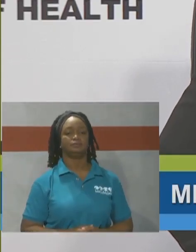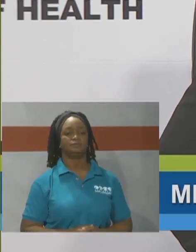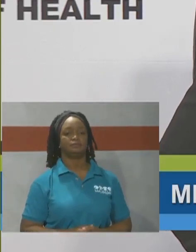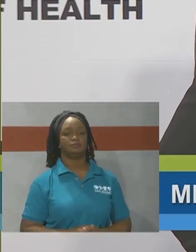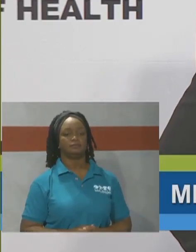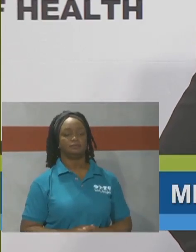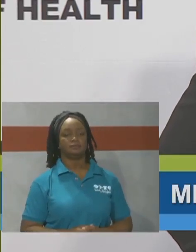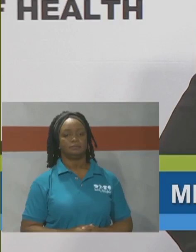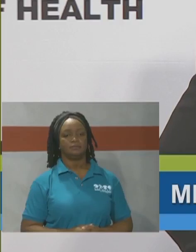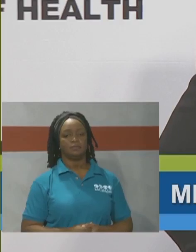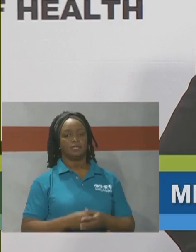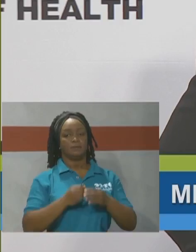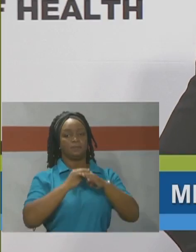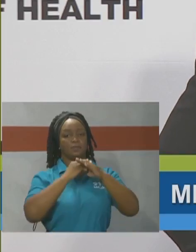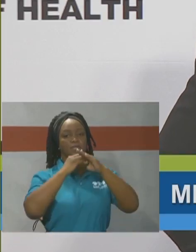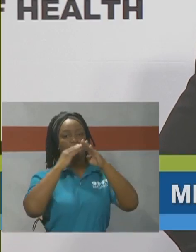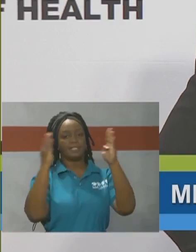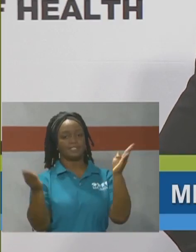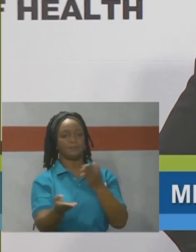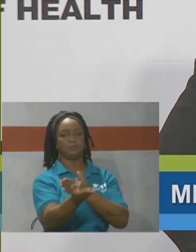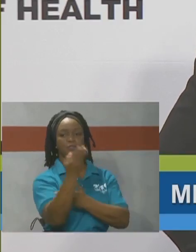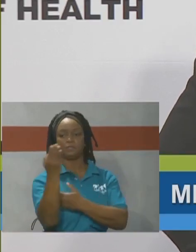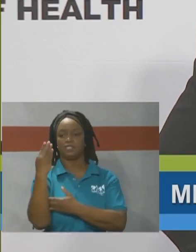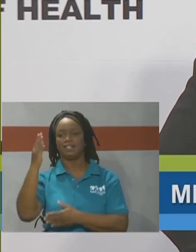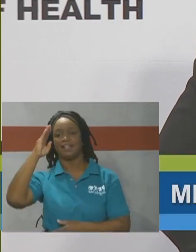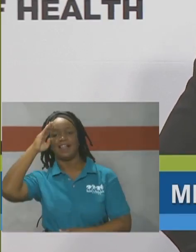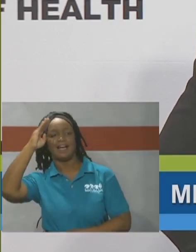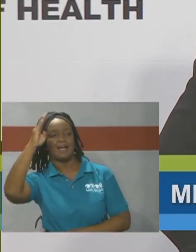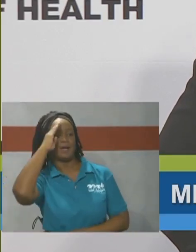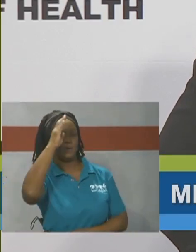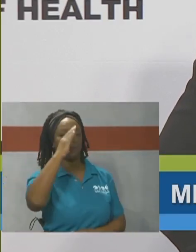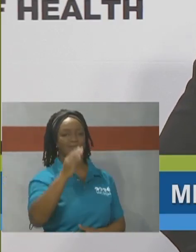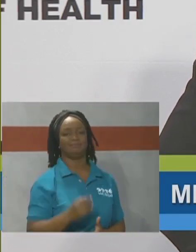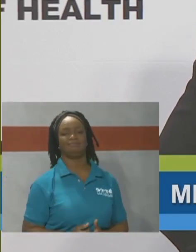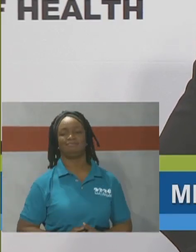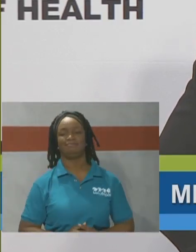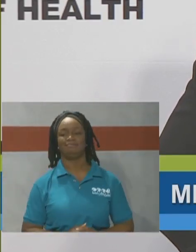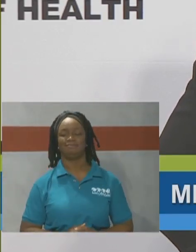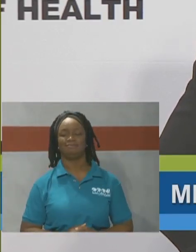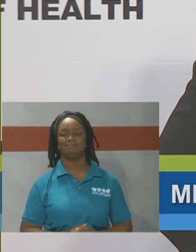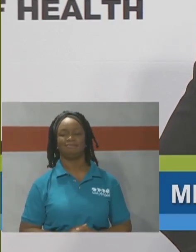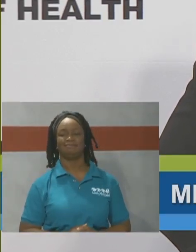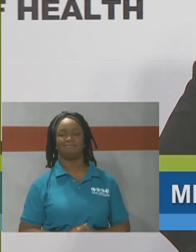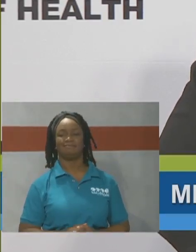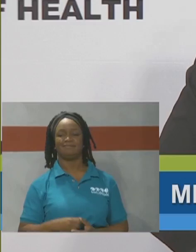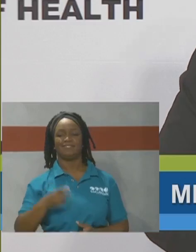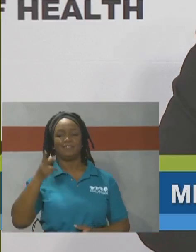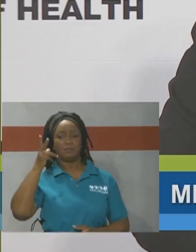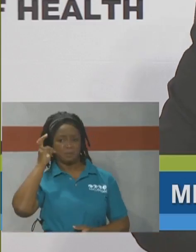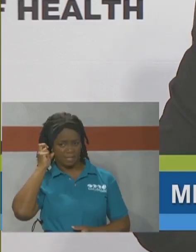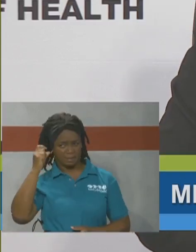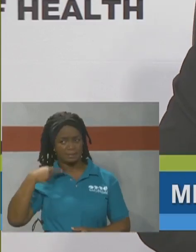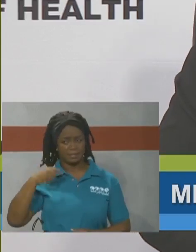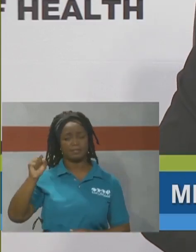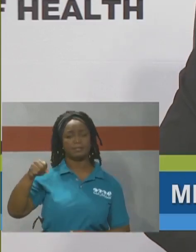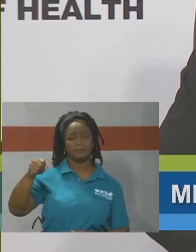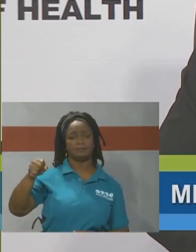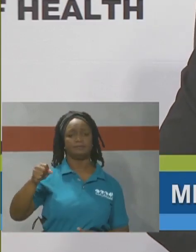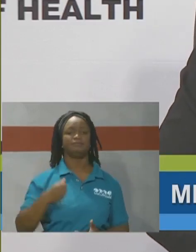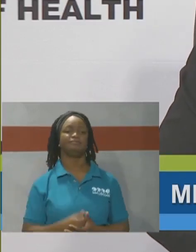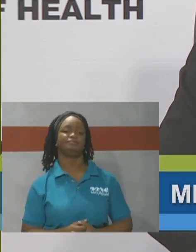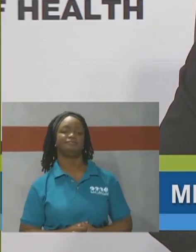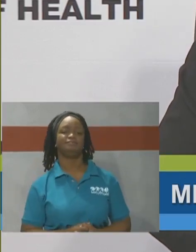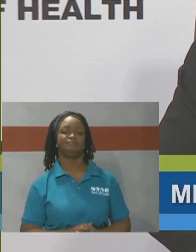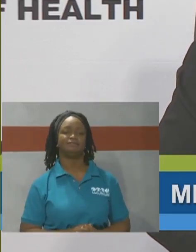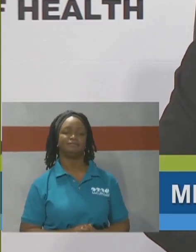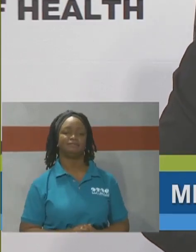Good morning. Hi, good morning. Private Harry, azpnews.com. Are you hearing me? Yes, we are. Yeah.